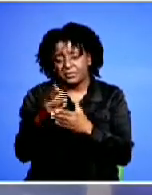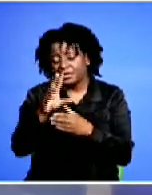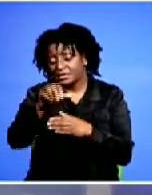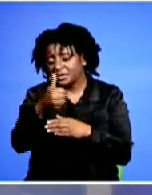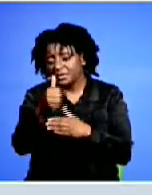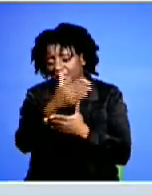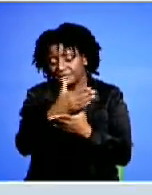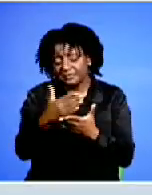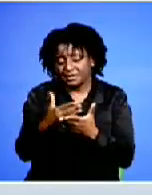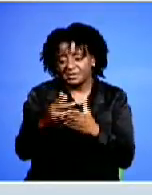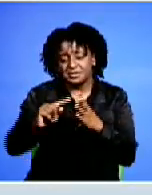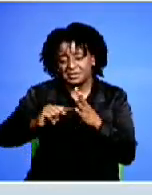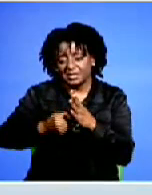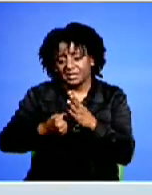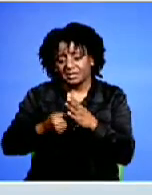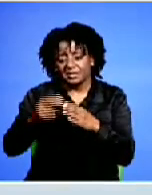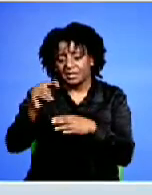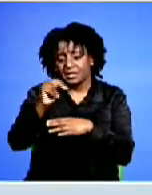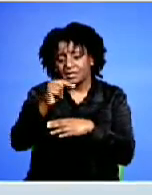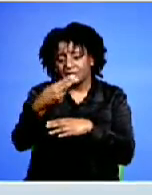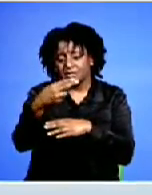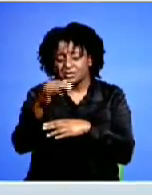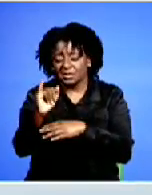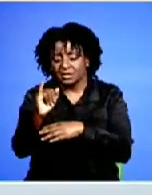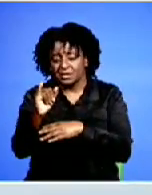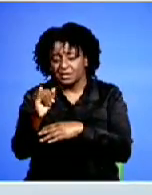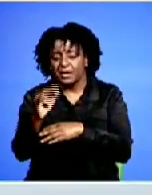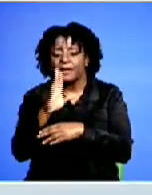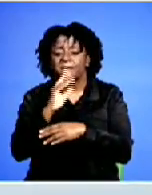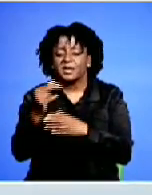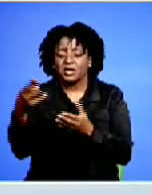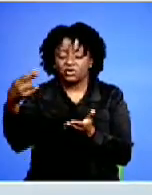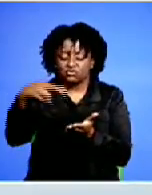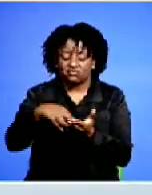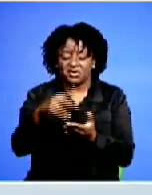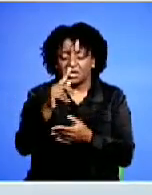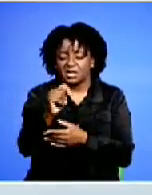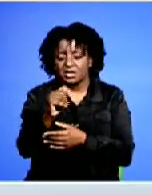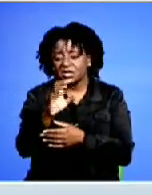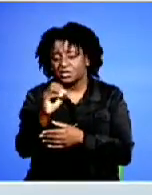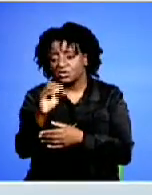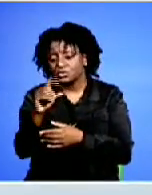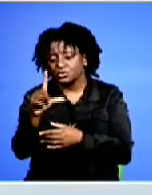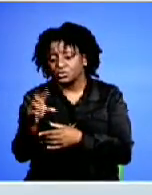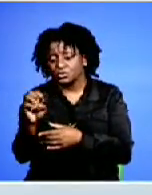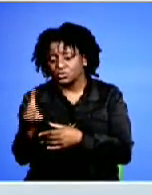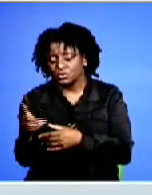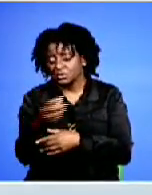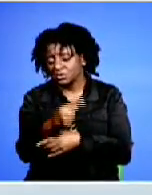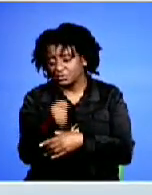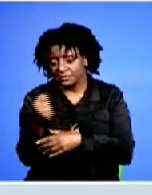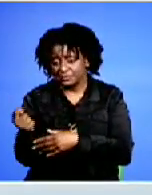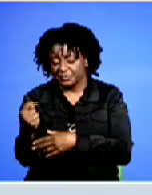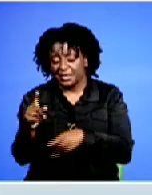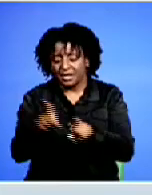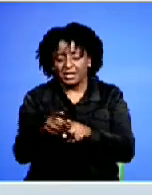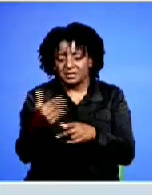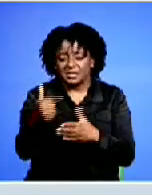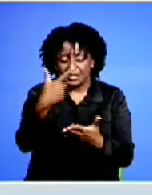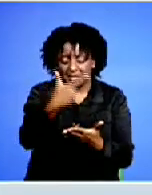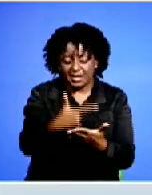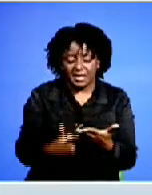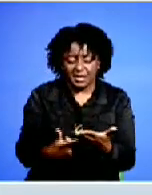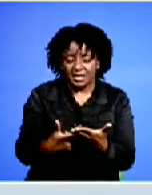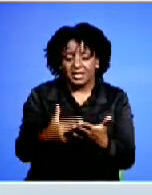explains. The National Health Insurance Program is being retooled as the National Health Insurance Authority lays the legal and policy framework to